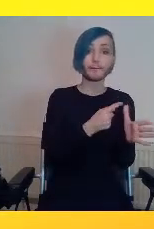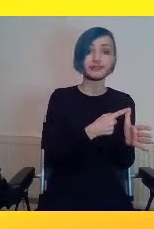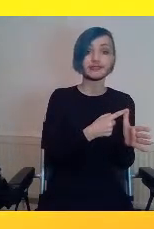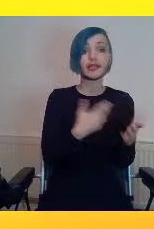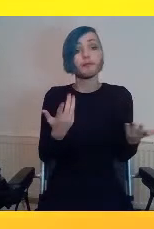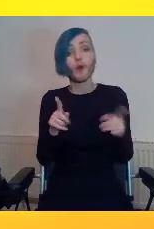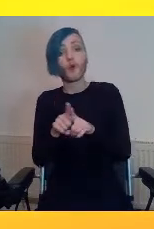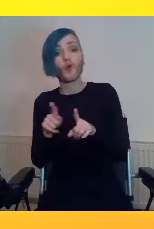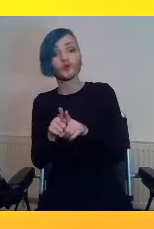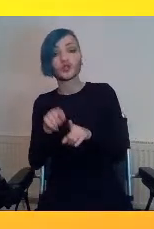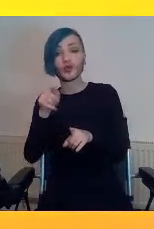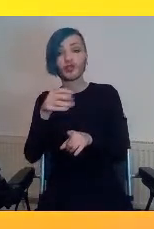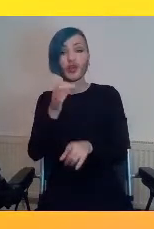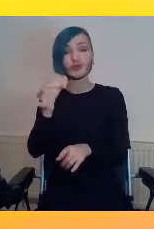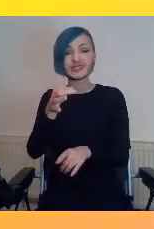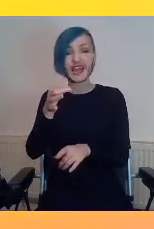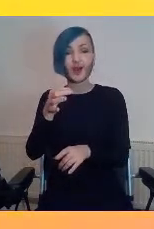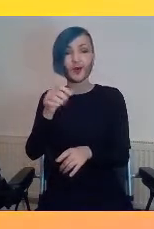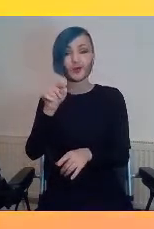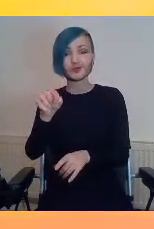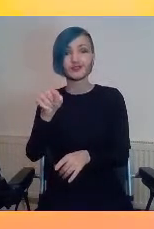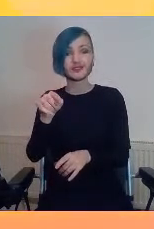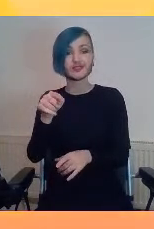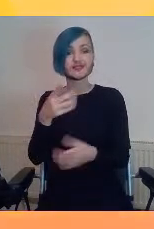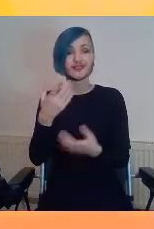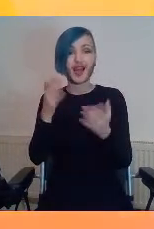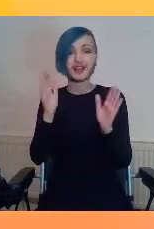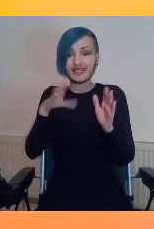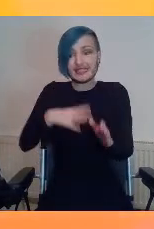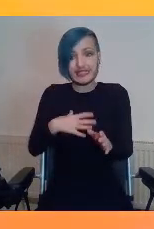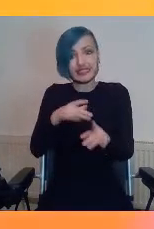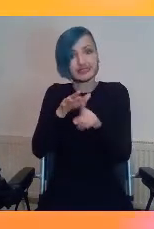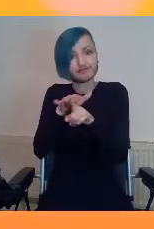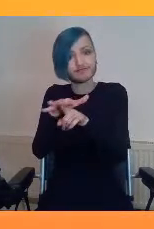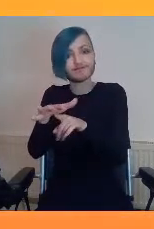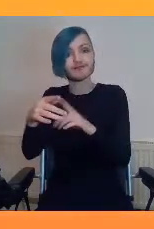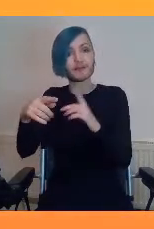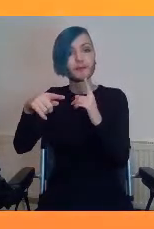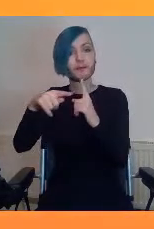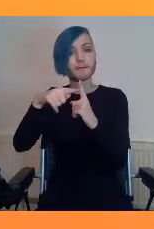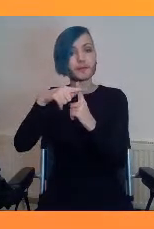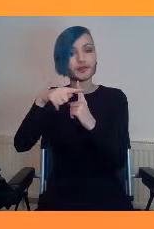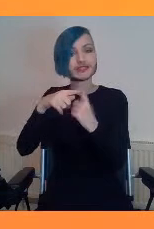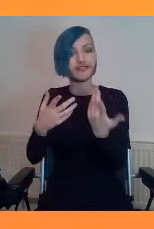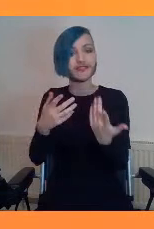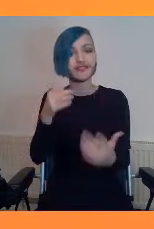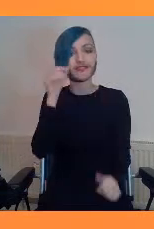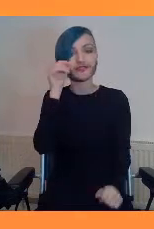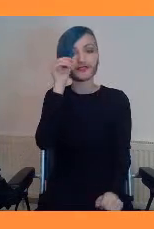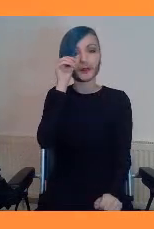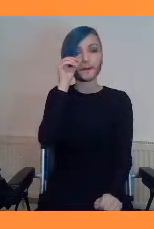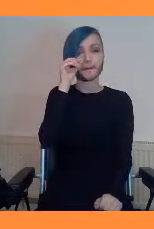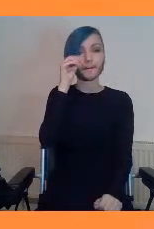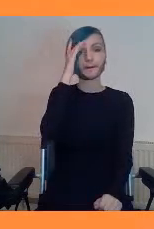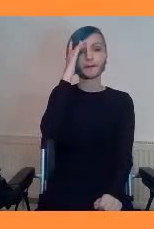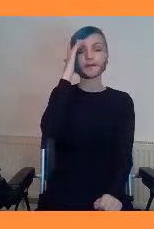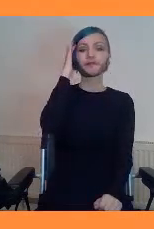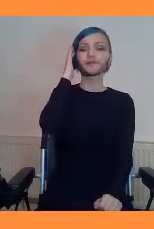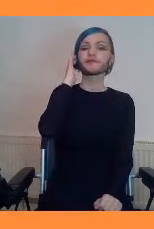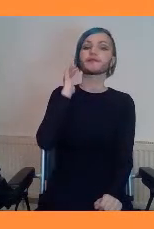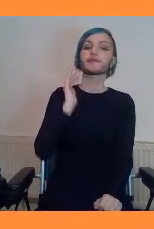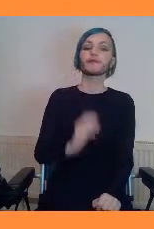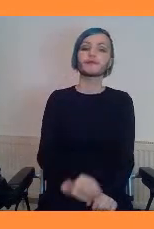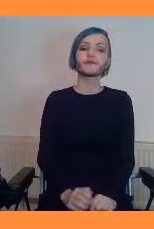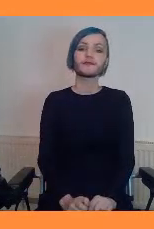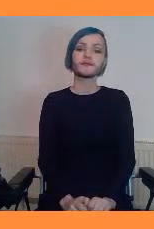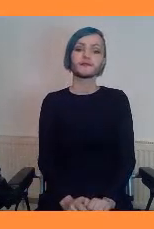of towns and cities, make sure we influence there, because they have influence in these towns and cities in Poland.